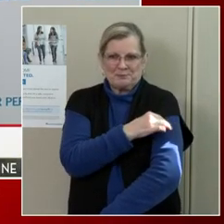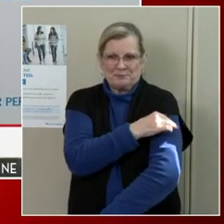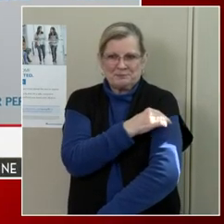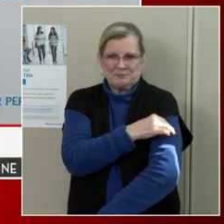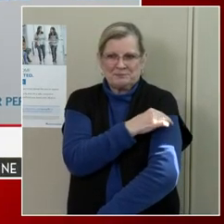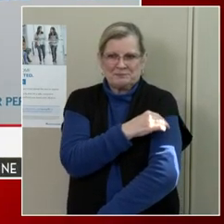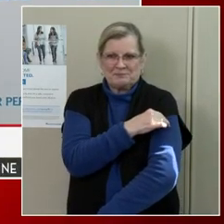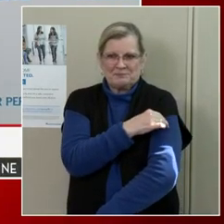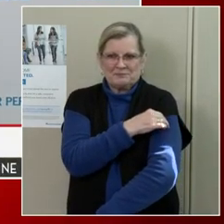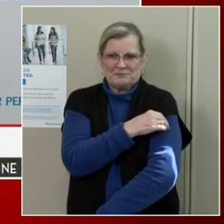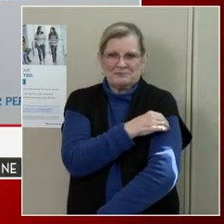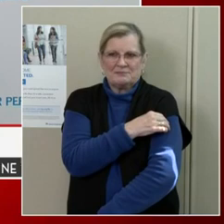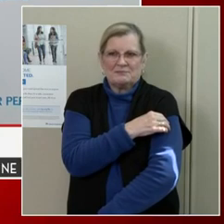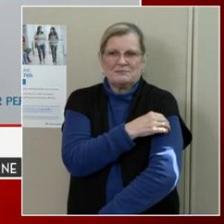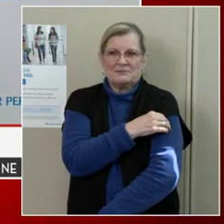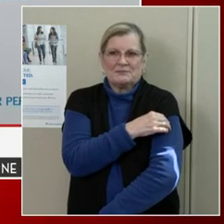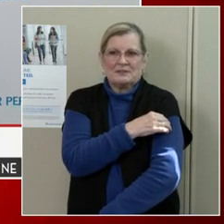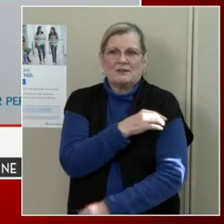Fine.